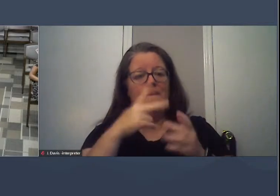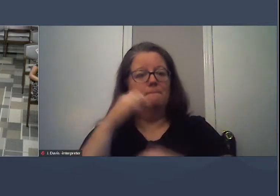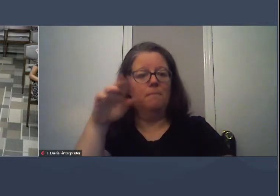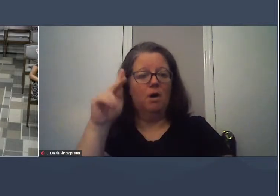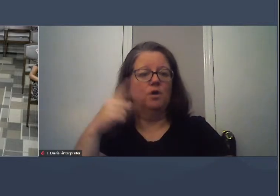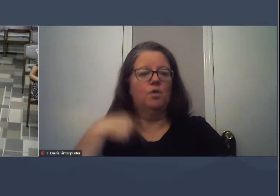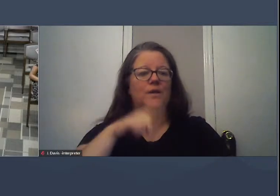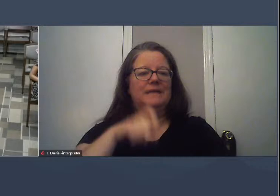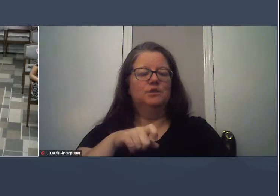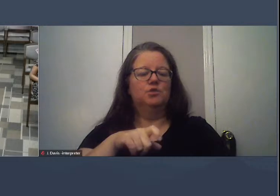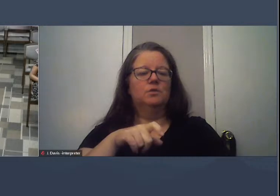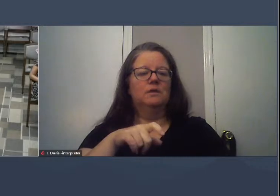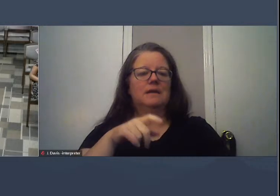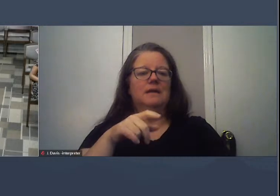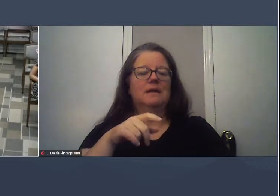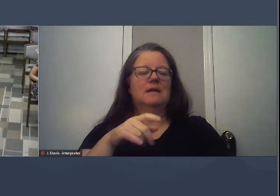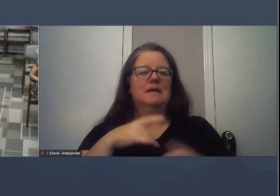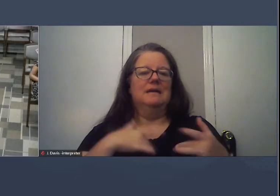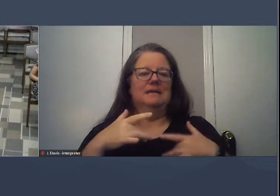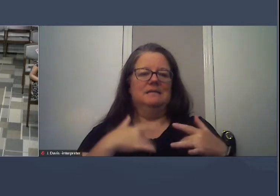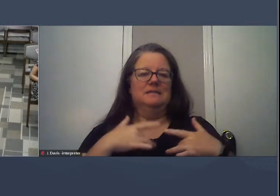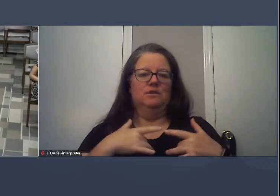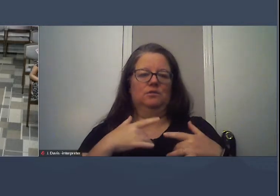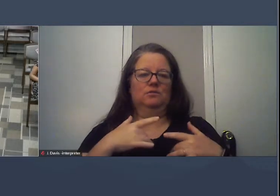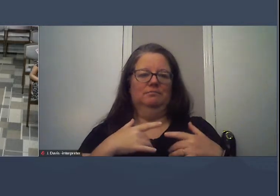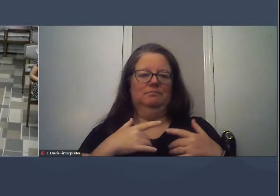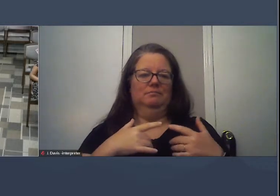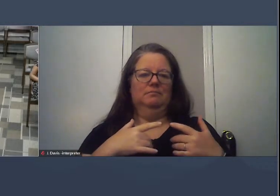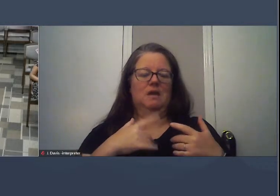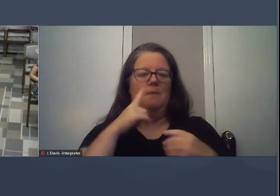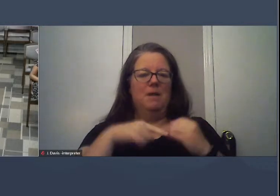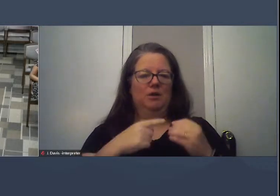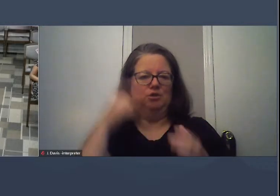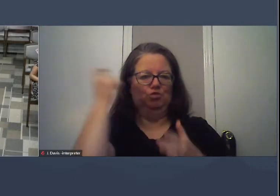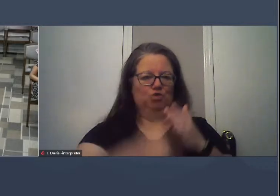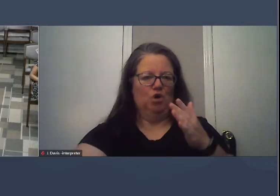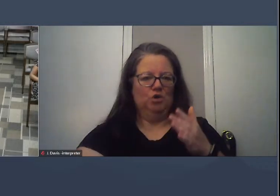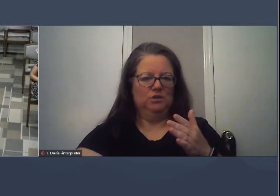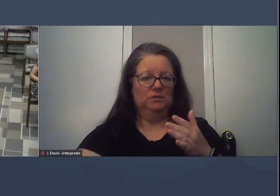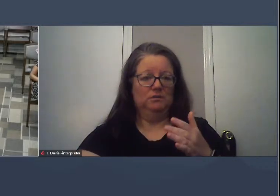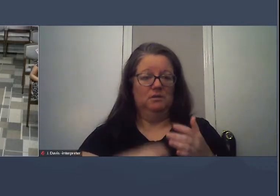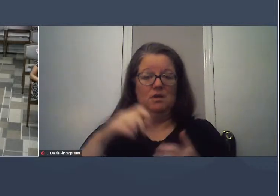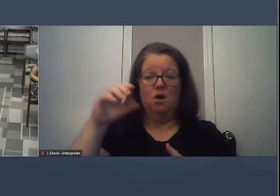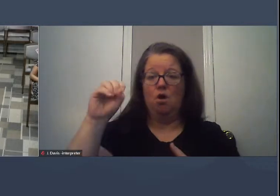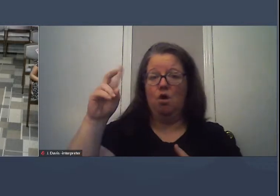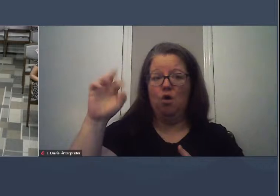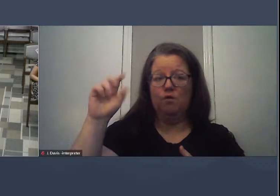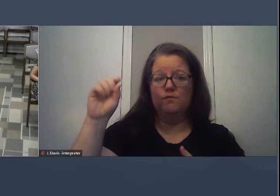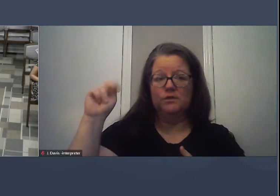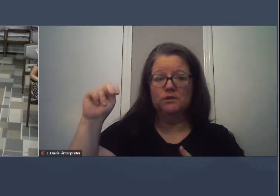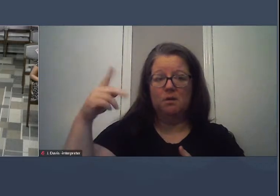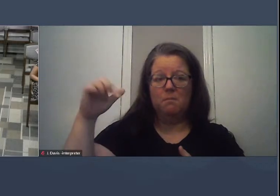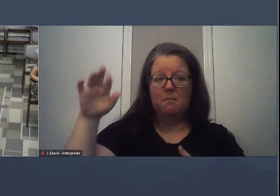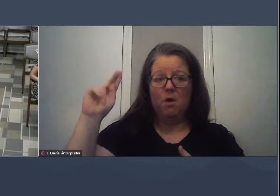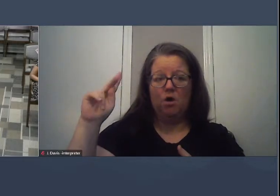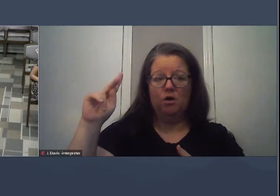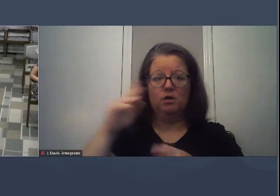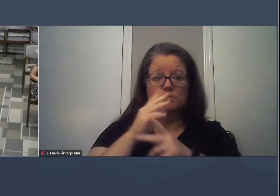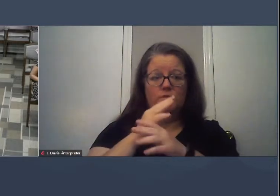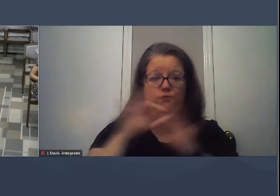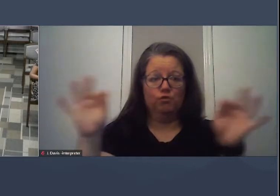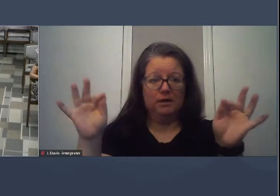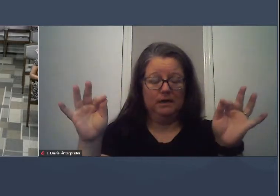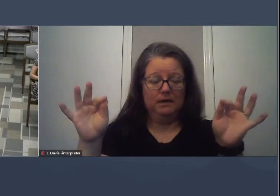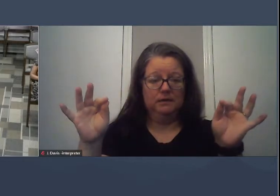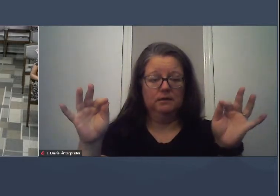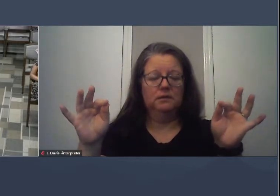for a public park. This would be the first one in the city. Overton Park is free, but also the concern of, yes, there